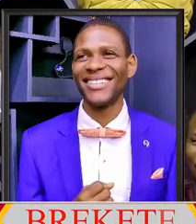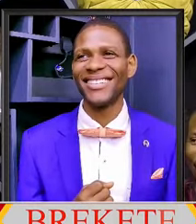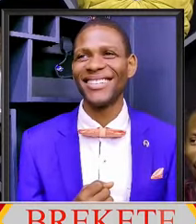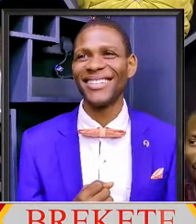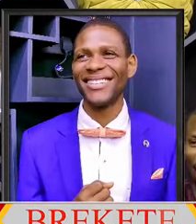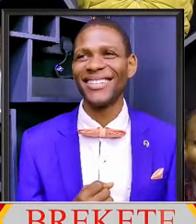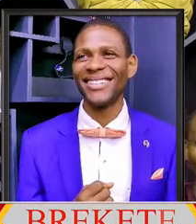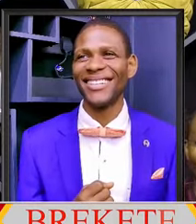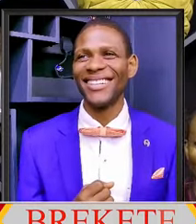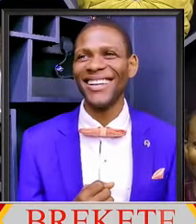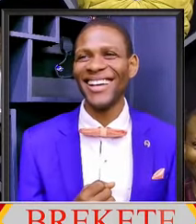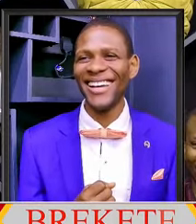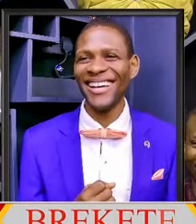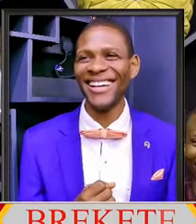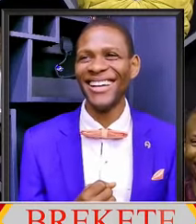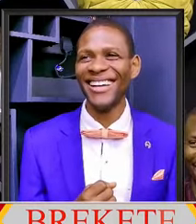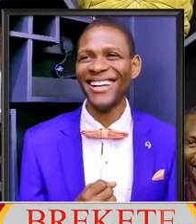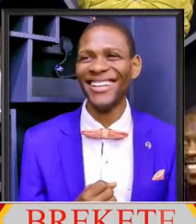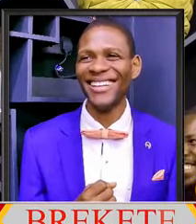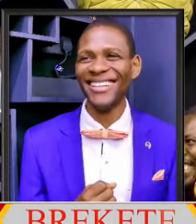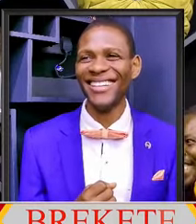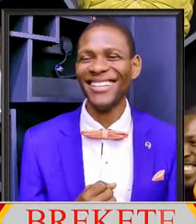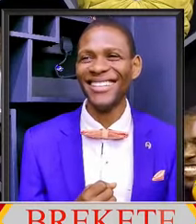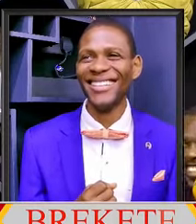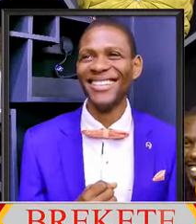There's a good goalkeeper behind the post.